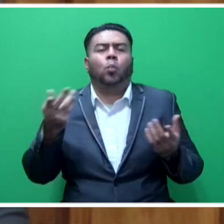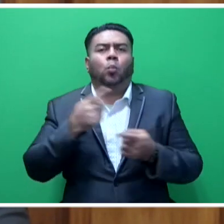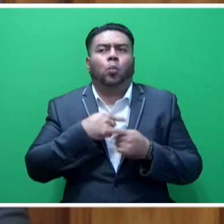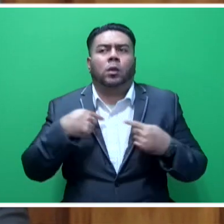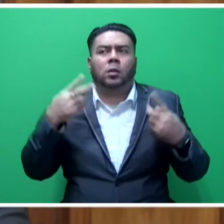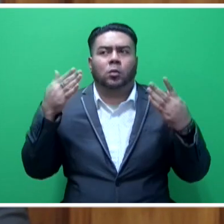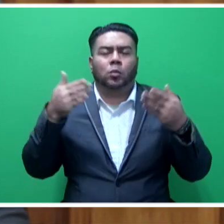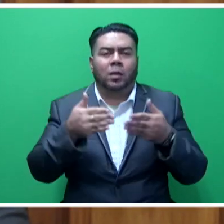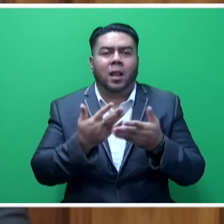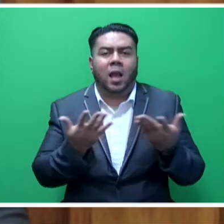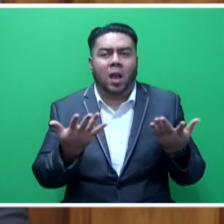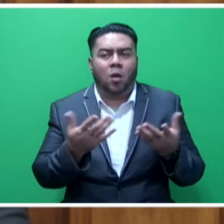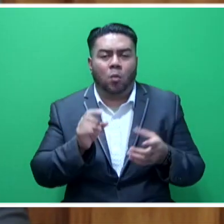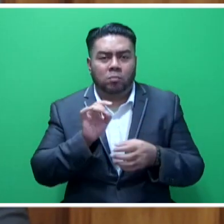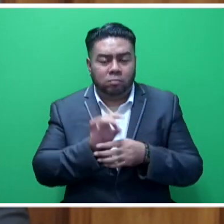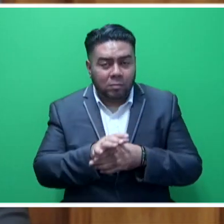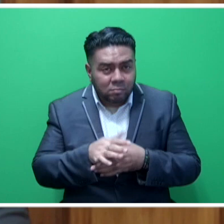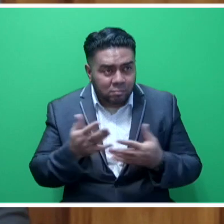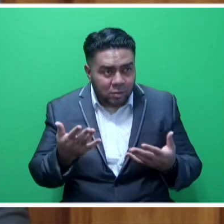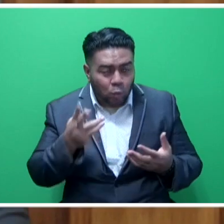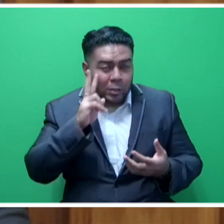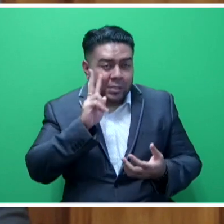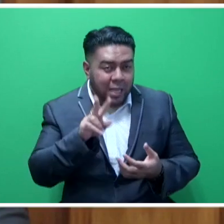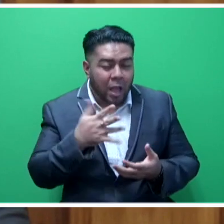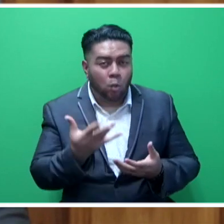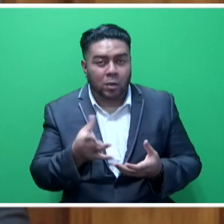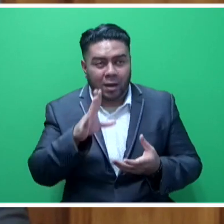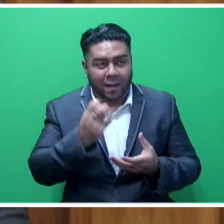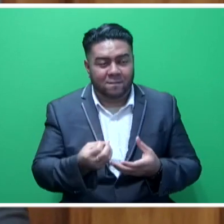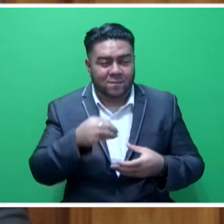give advice to see if they can take in some